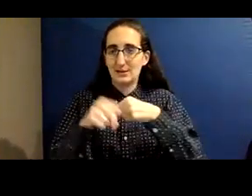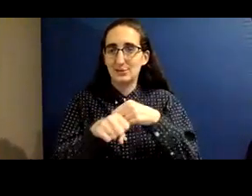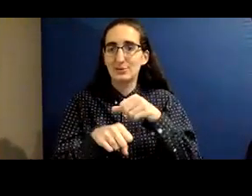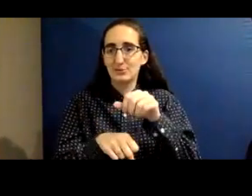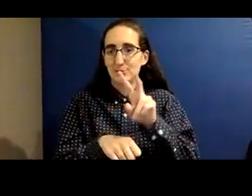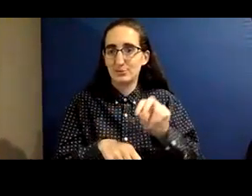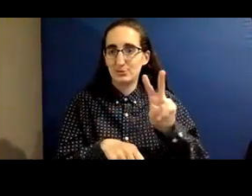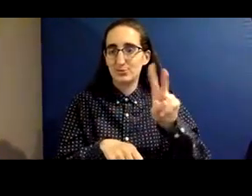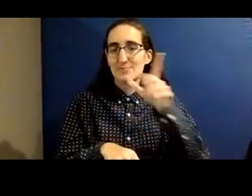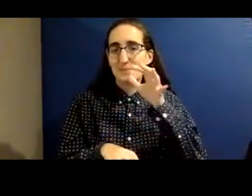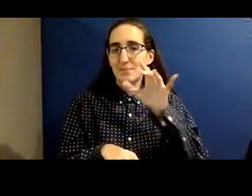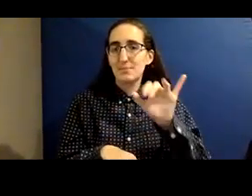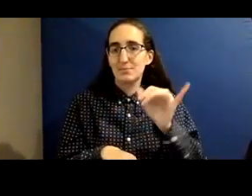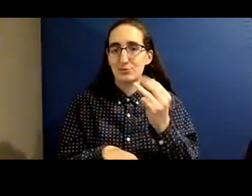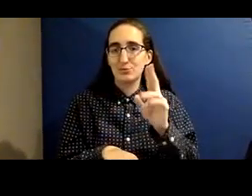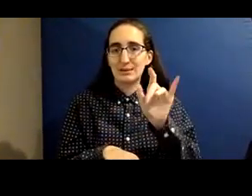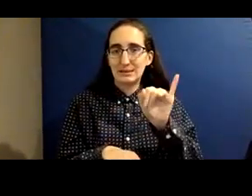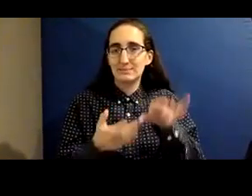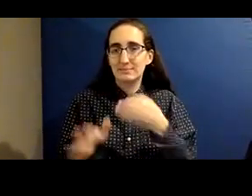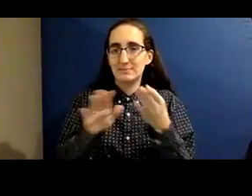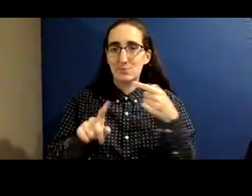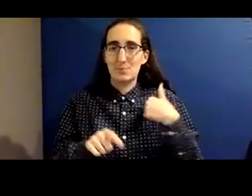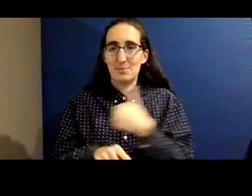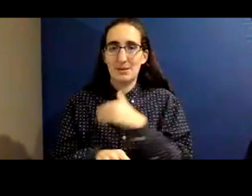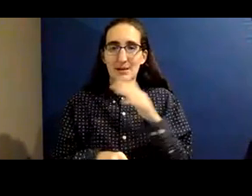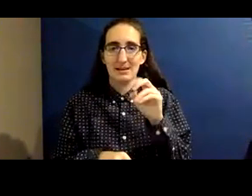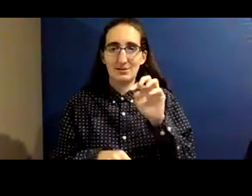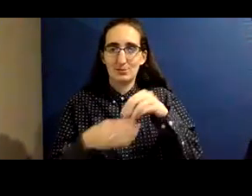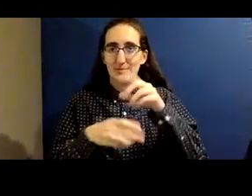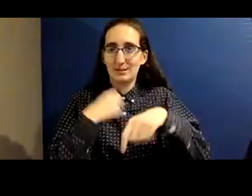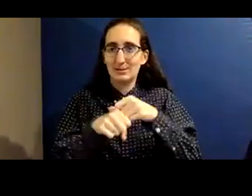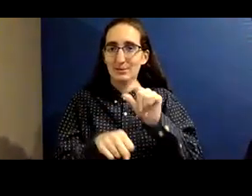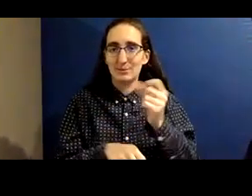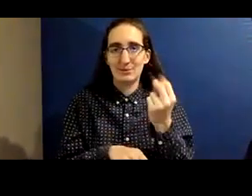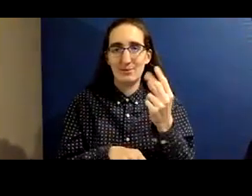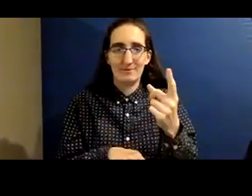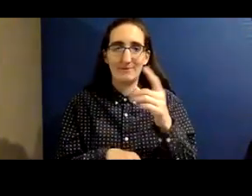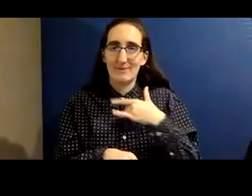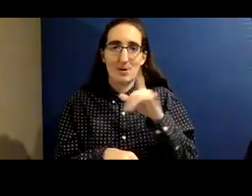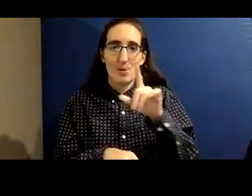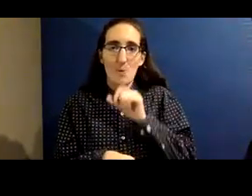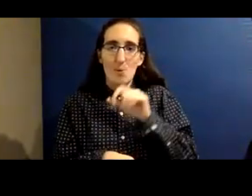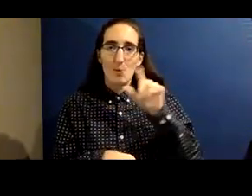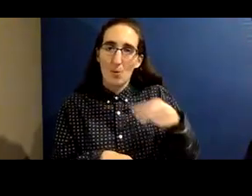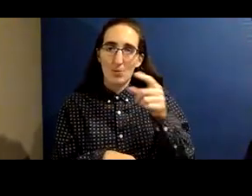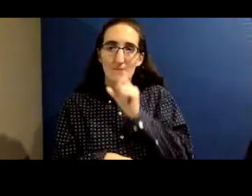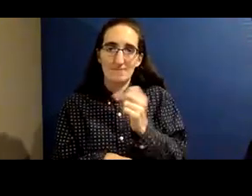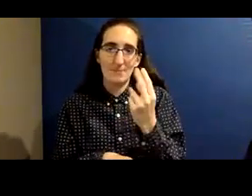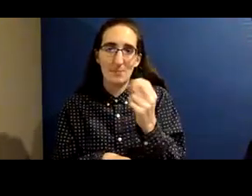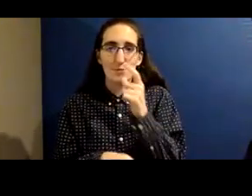who died of breast cancer when he was 12. And at that time, he felt like he was the only 12-year-old boy who had lost his mother,